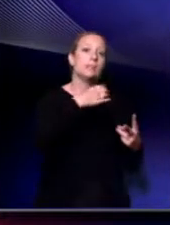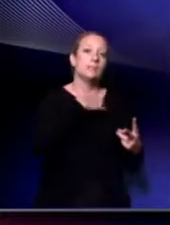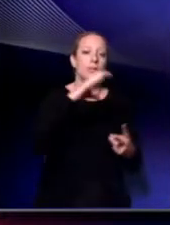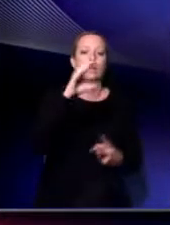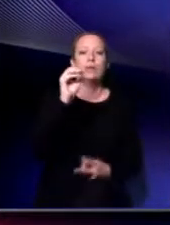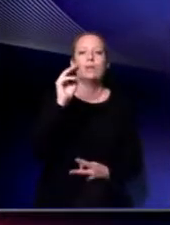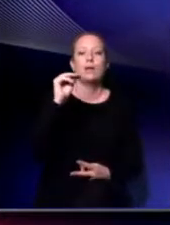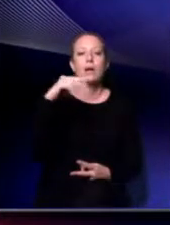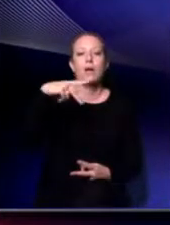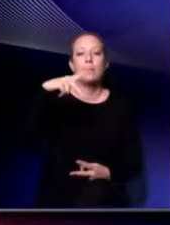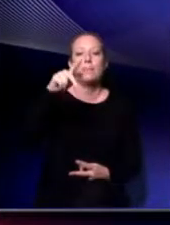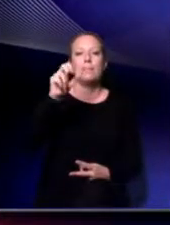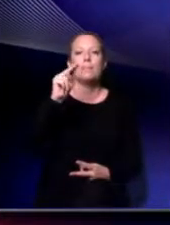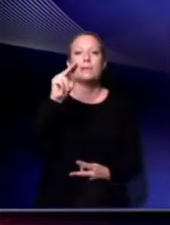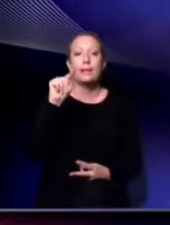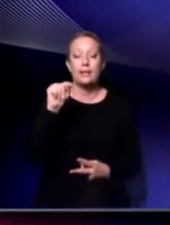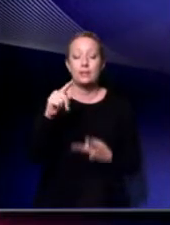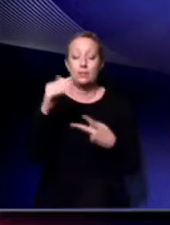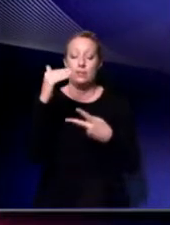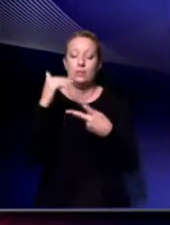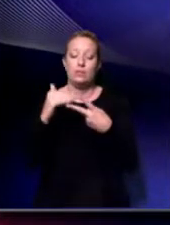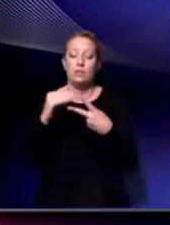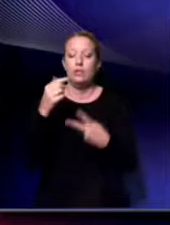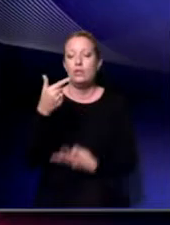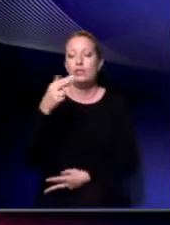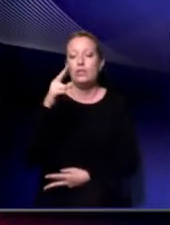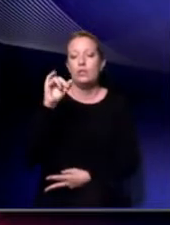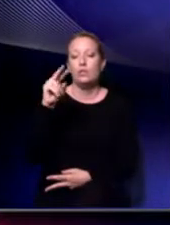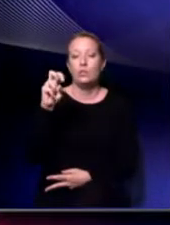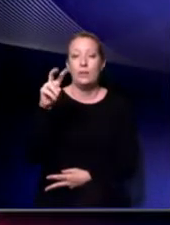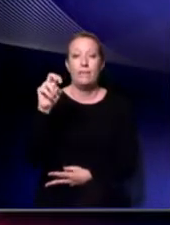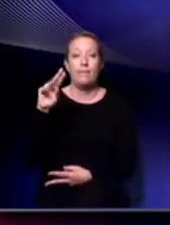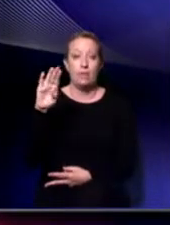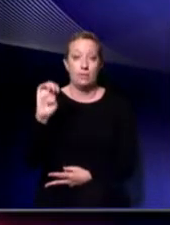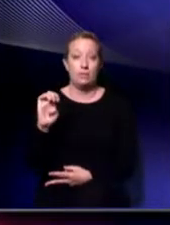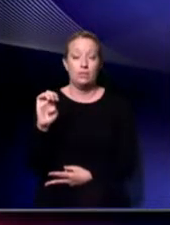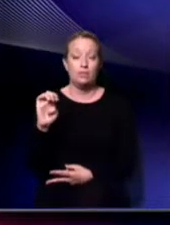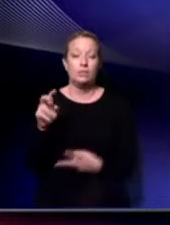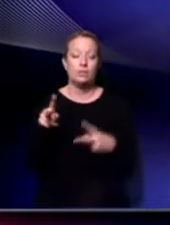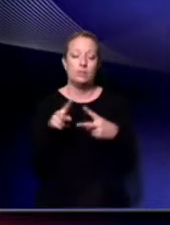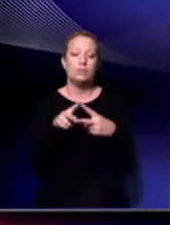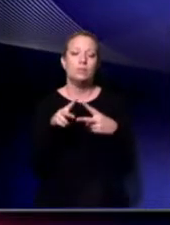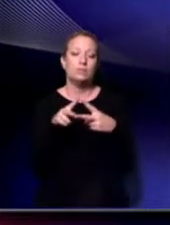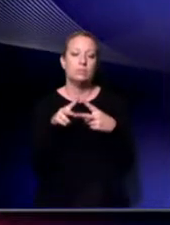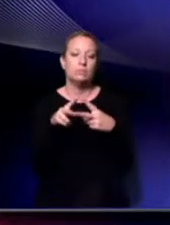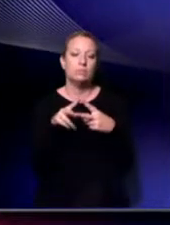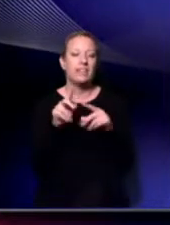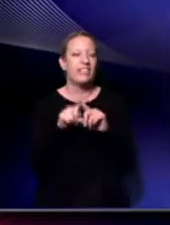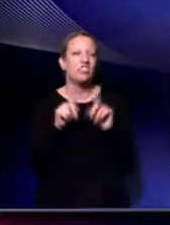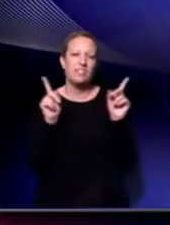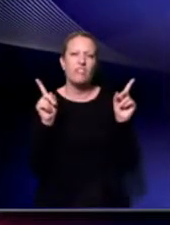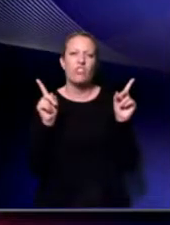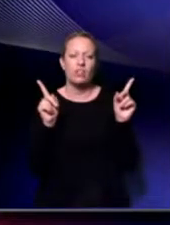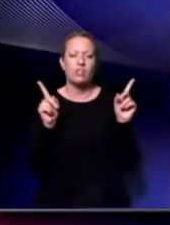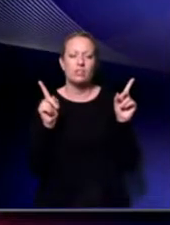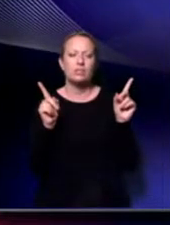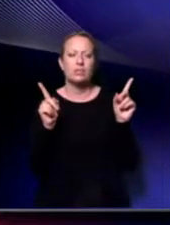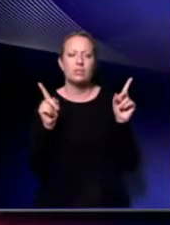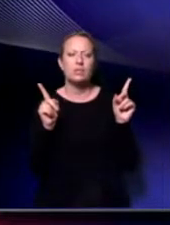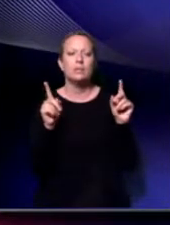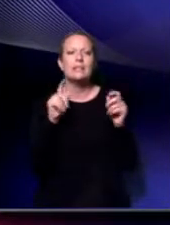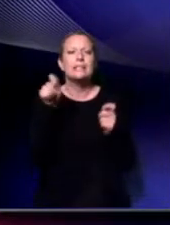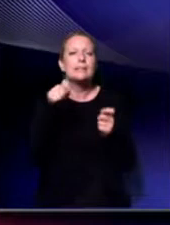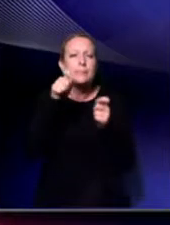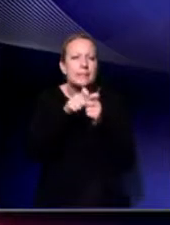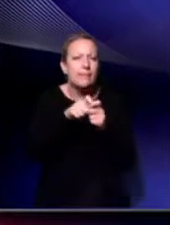is a bit more formal than the other. There's, you know, the subject matter is a little bit different as to what can be raised